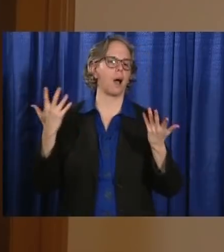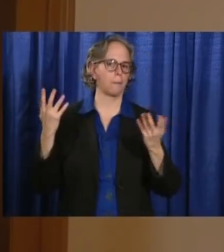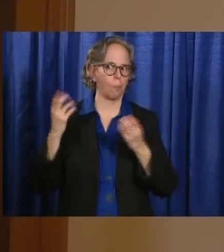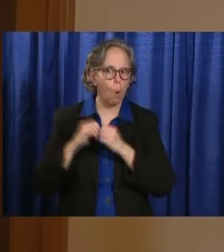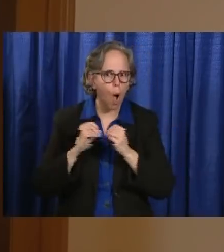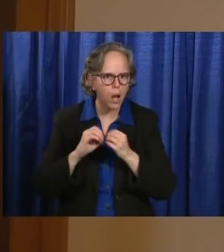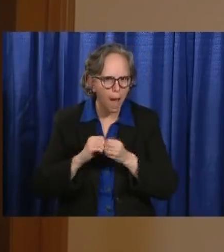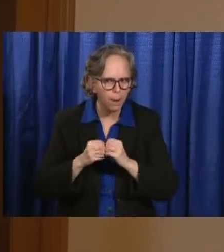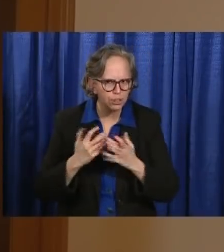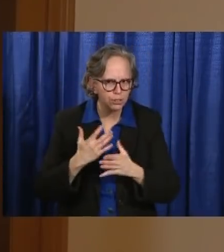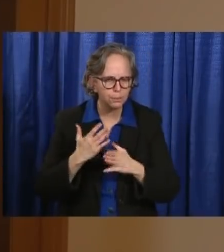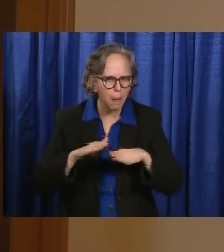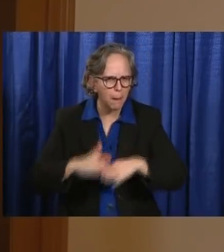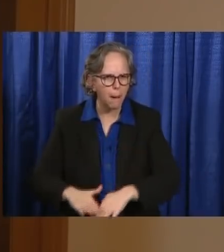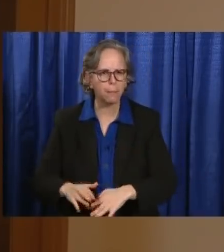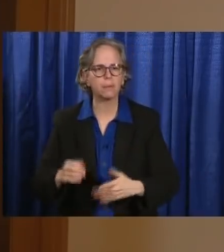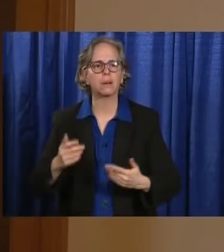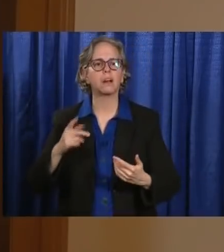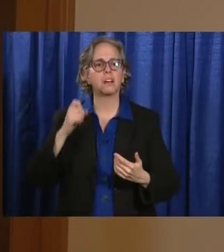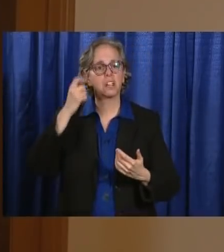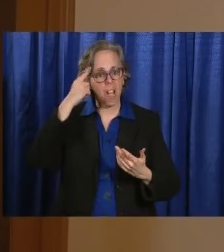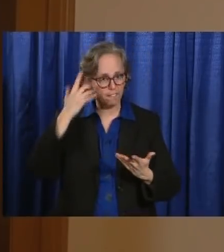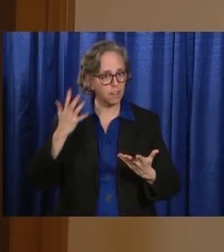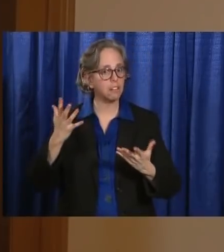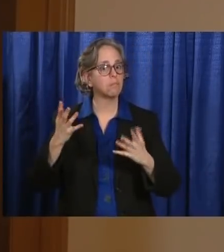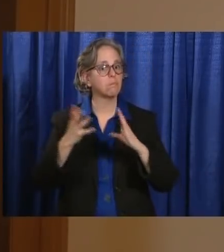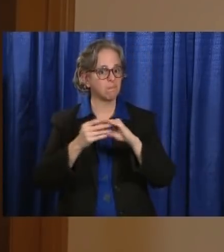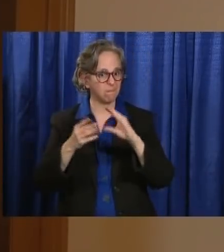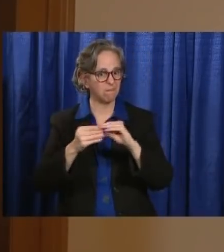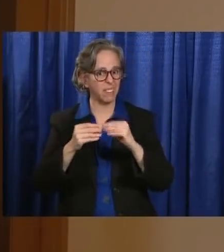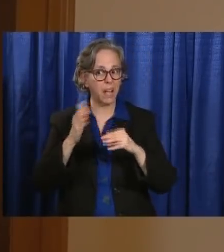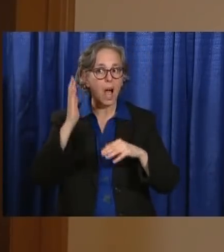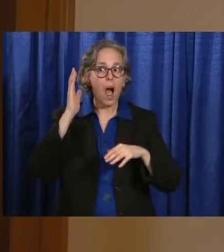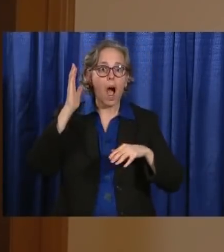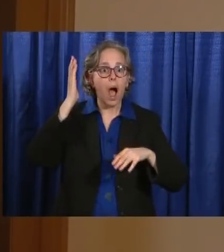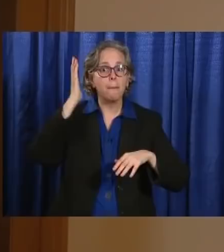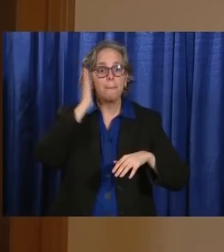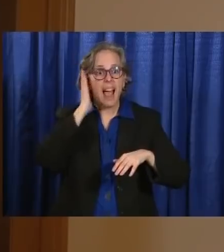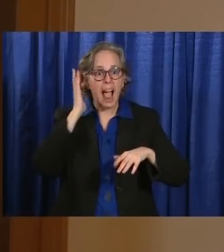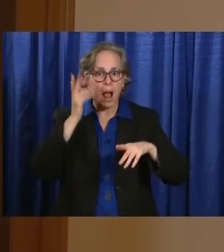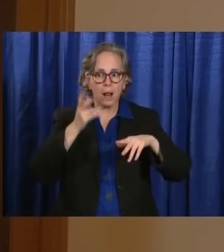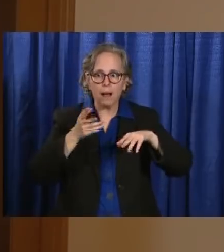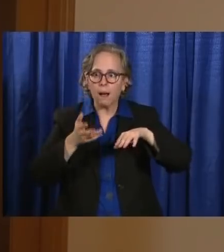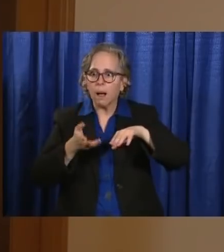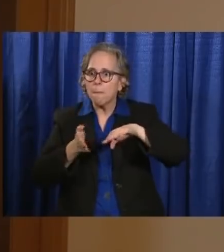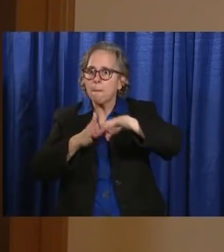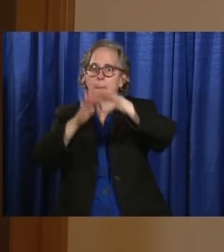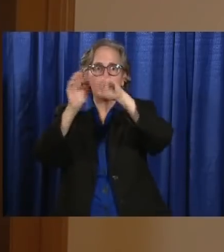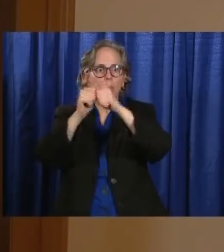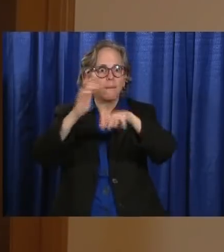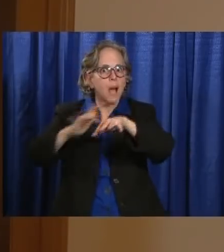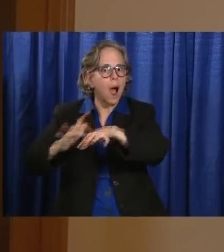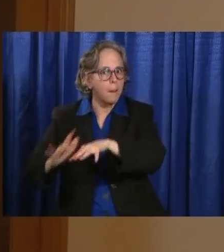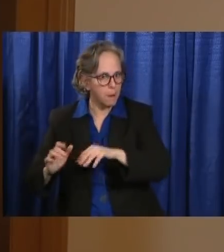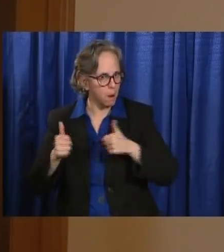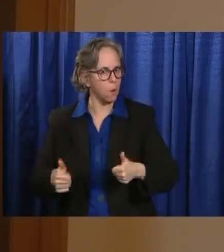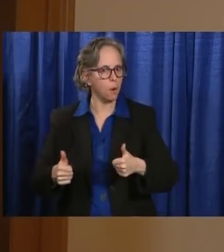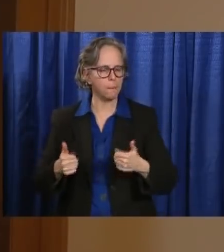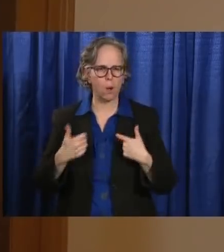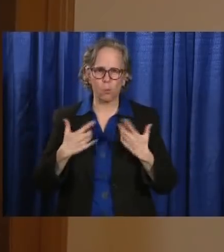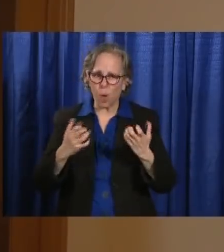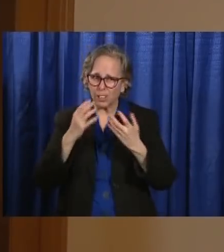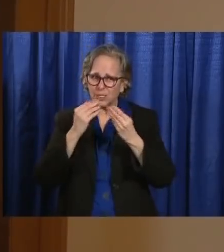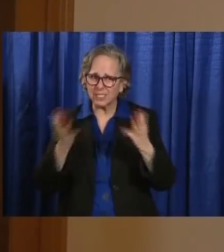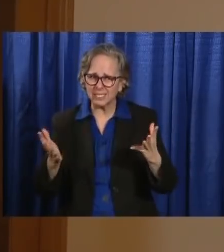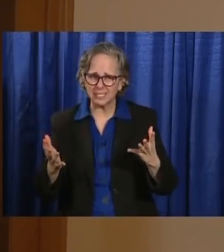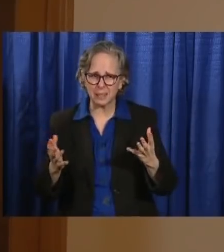The governor shared something about our hospital increase in capacity. I want you to know that there is a ton of action. We're